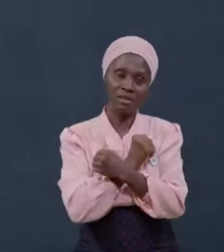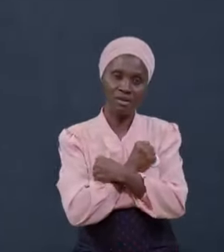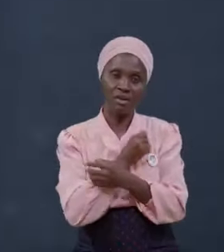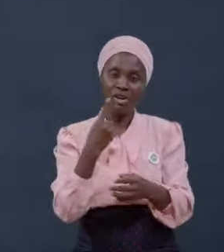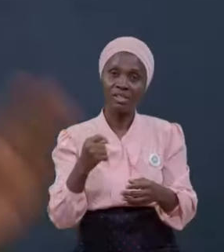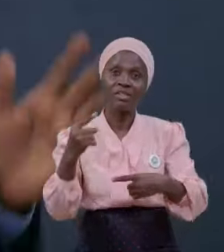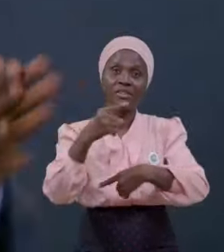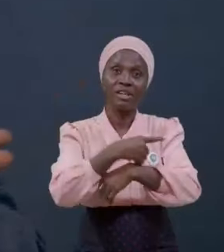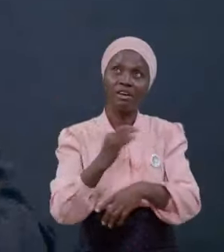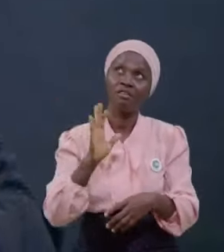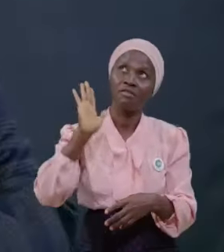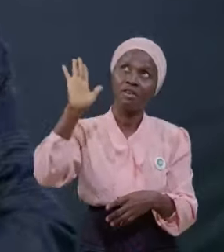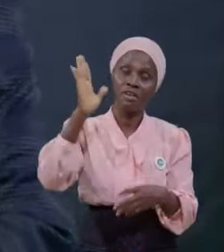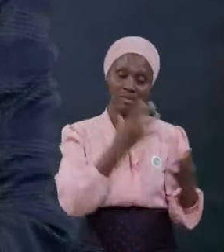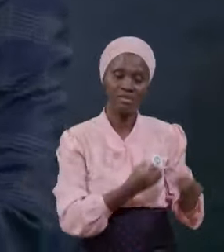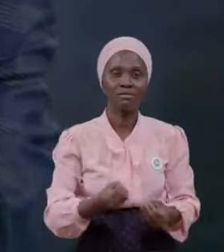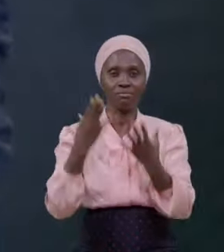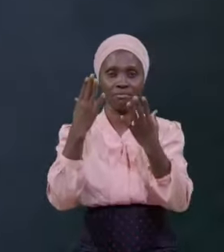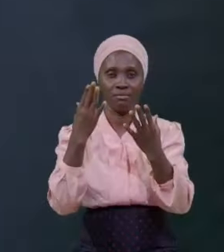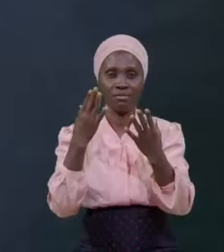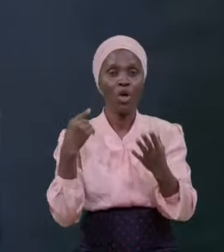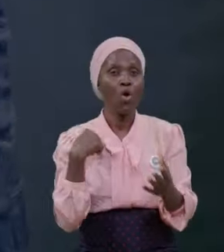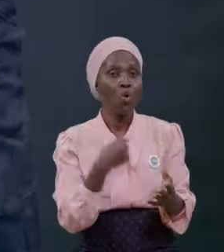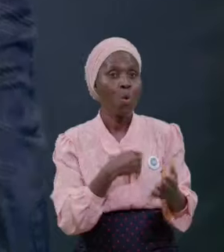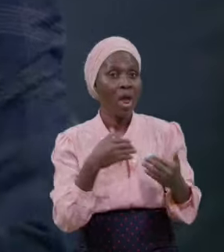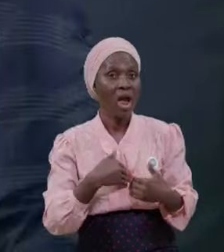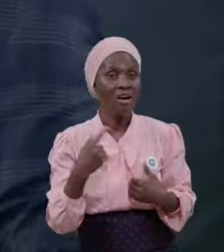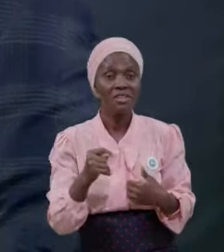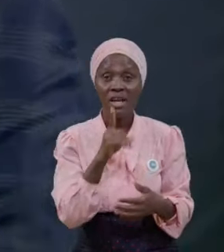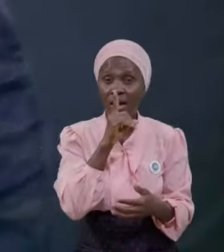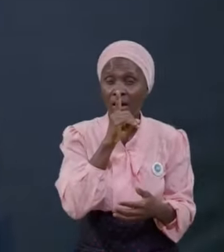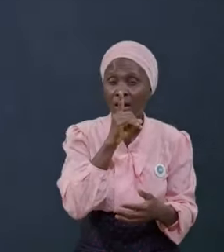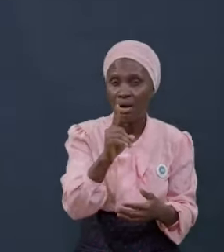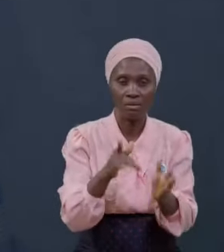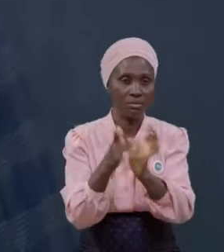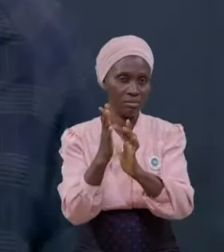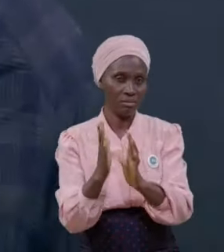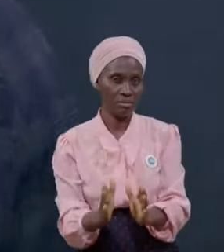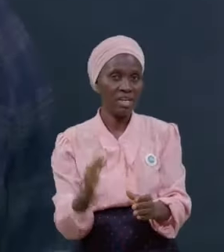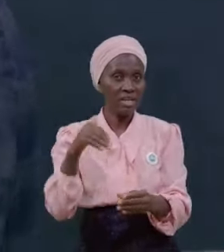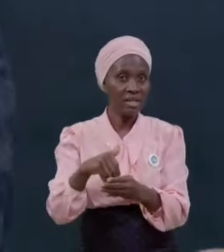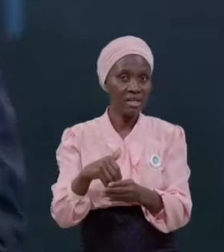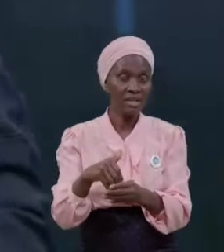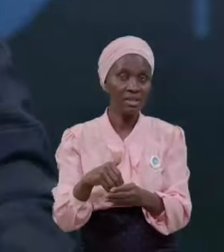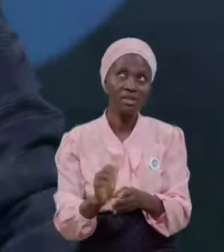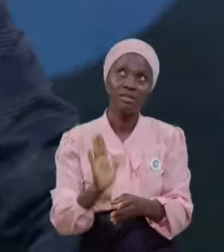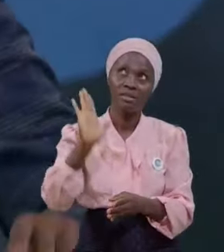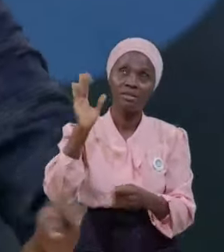actual Christian in his day. Number three here is